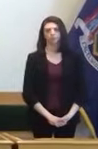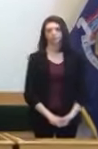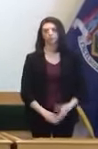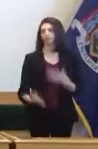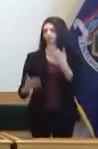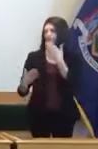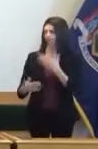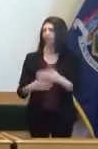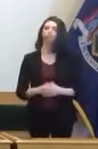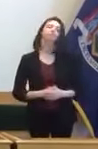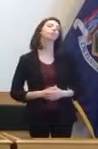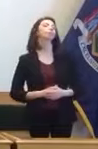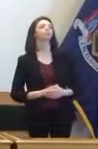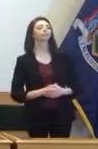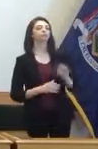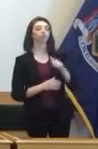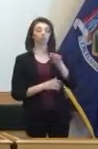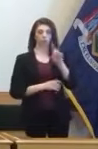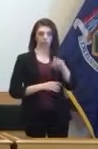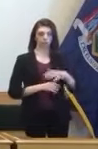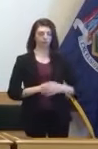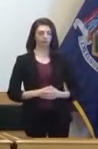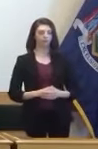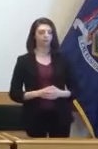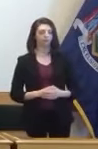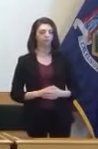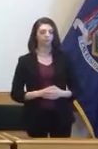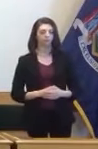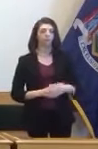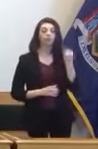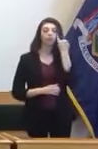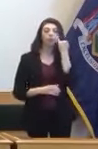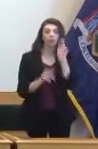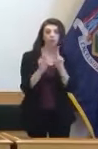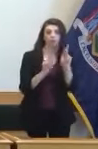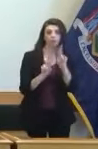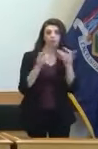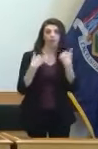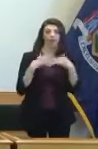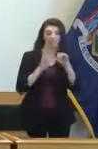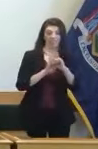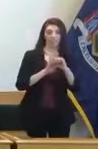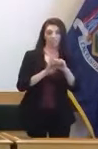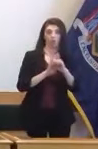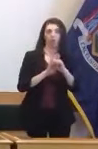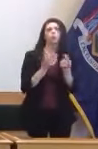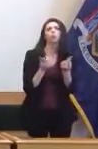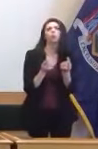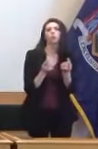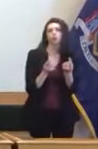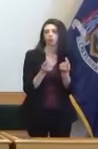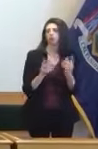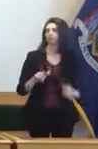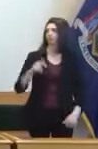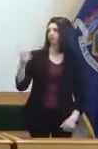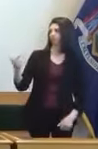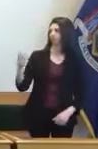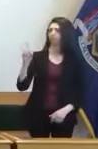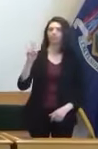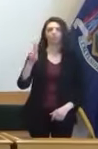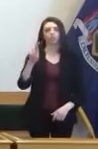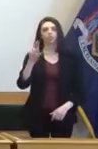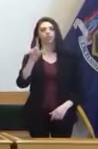Thank you. Another question that's come in is, what should people do if they have symptoms? And I would defer to Dr. Lipke from the Oswego County